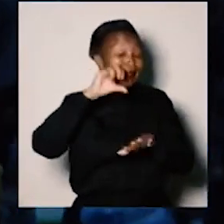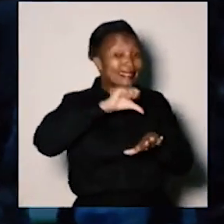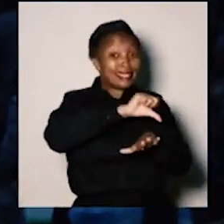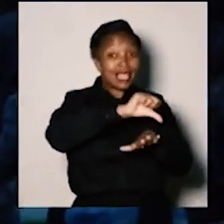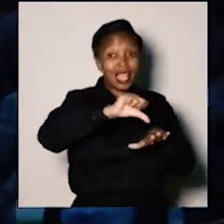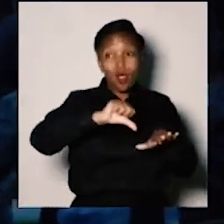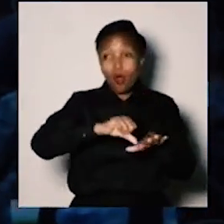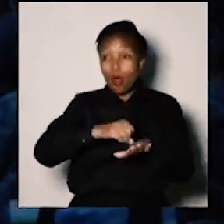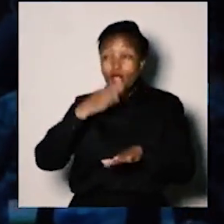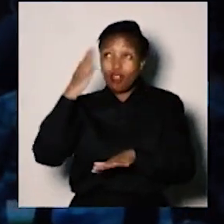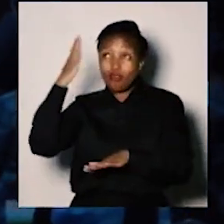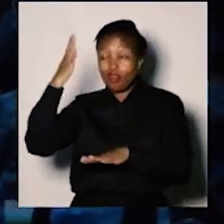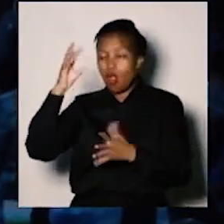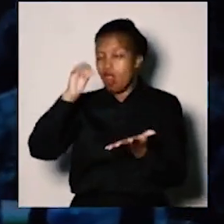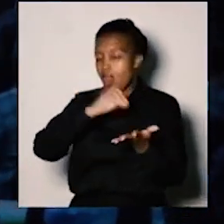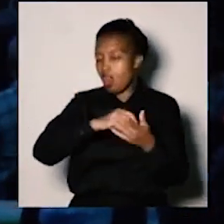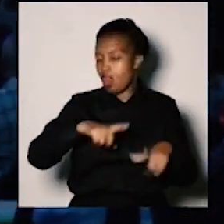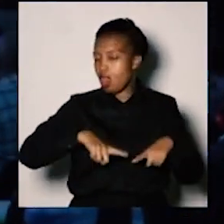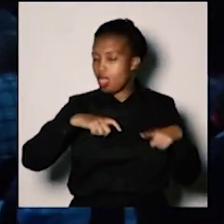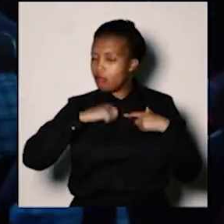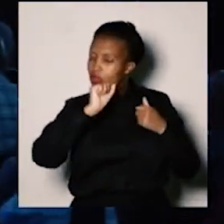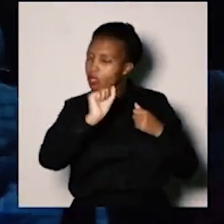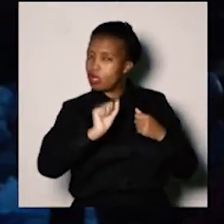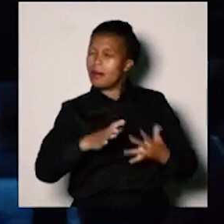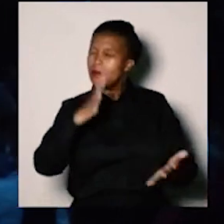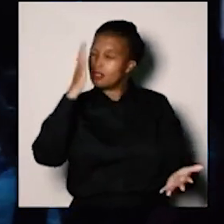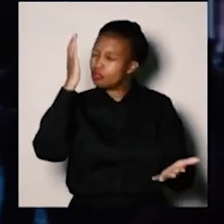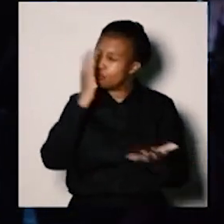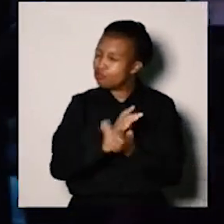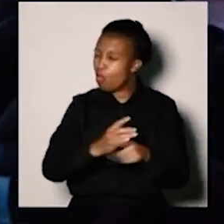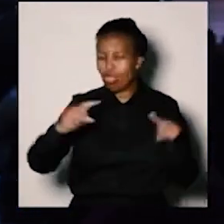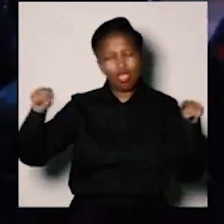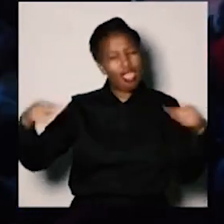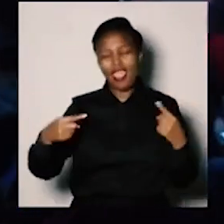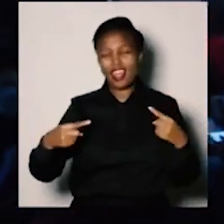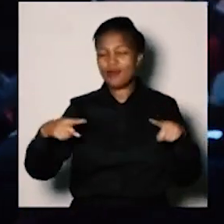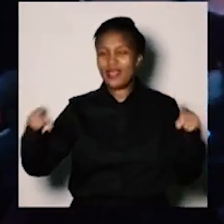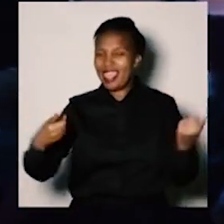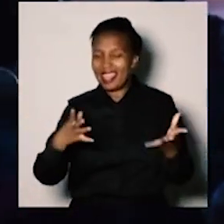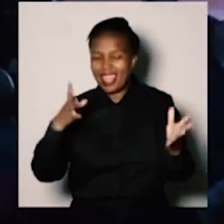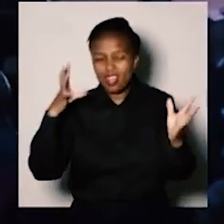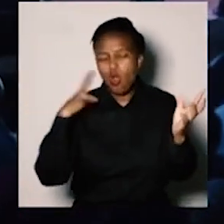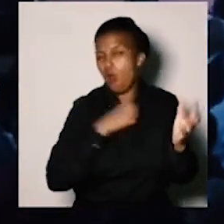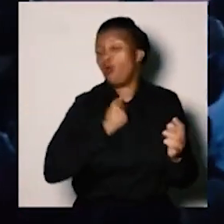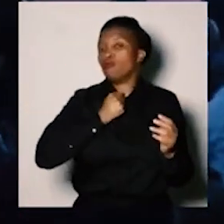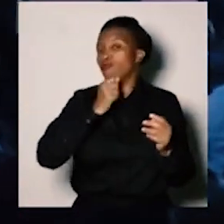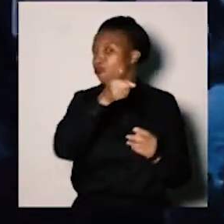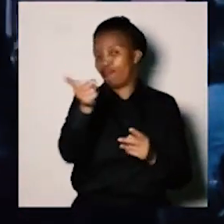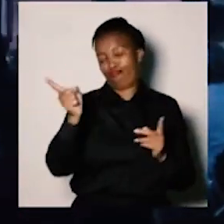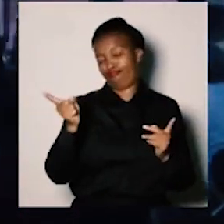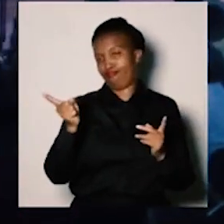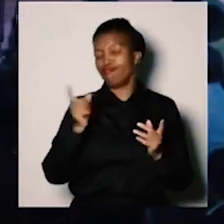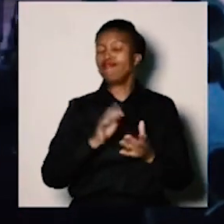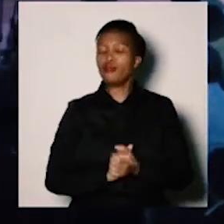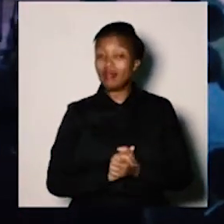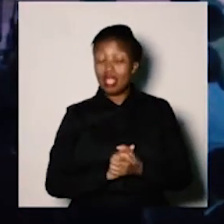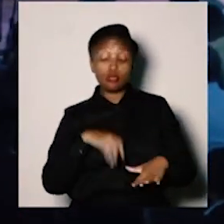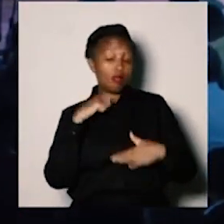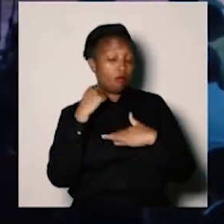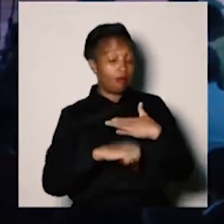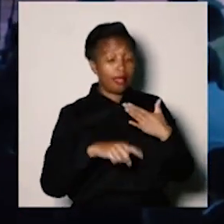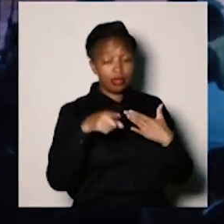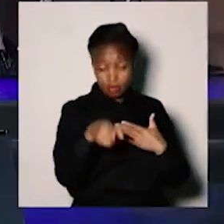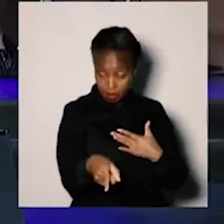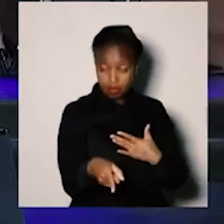another level. But make sure the enemy doesn't have anything to hold on to and shed off everything. So this month,